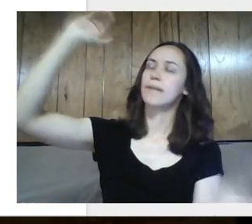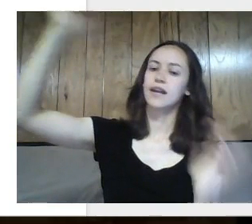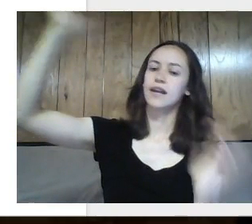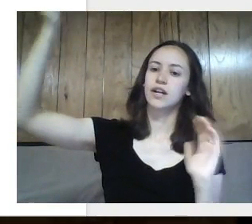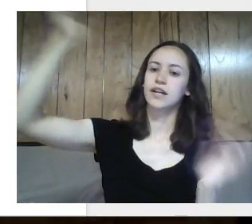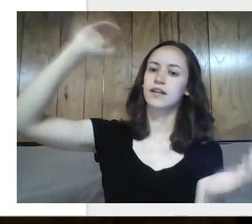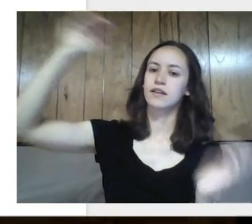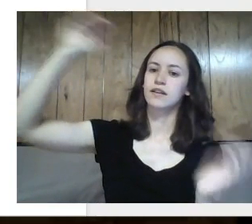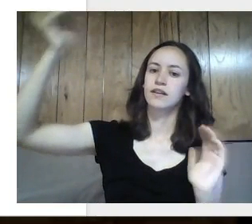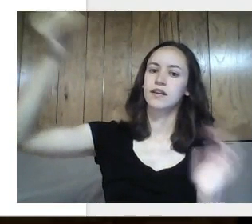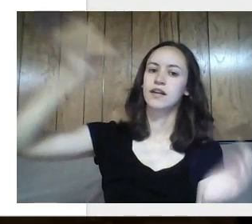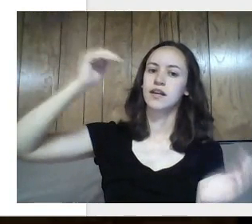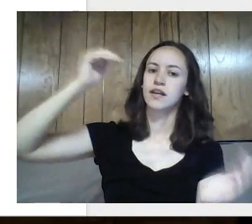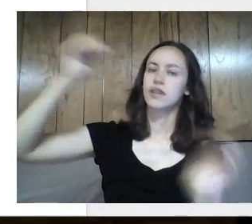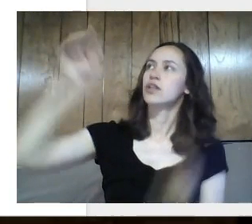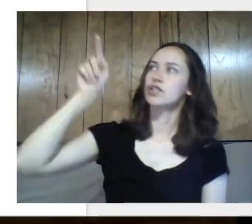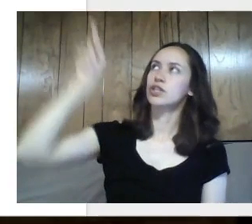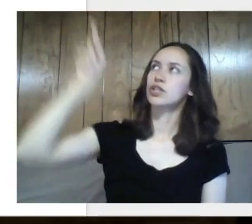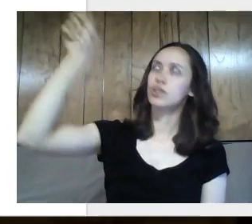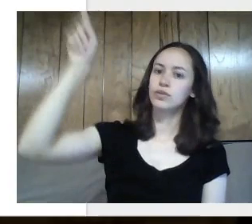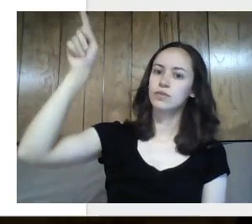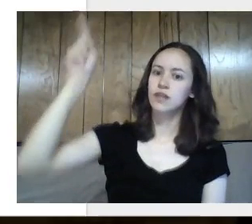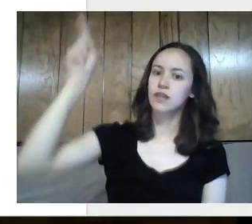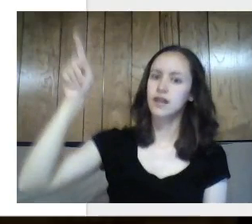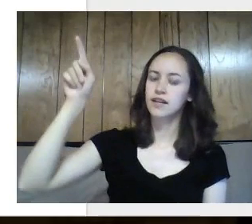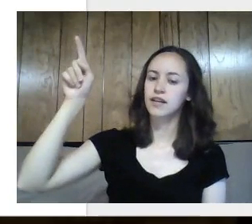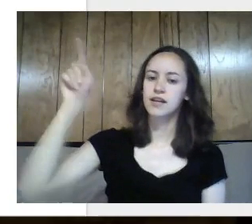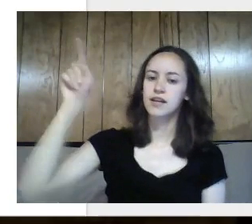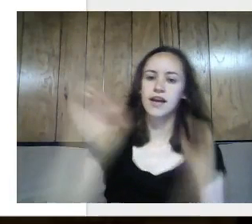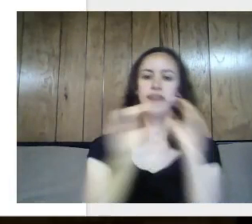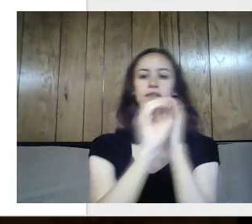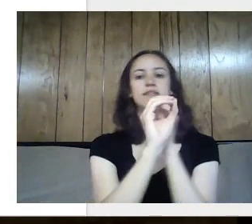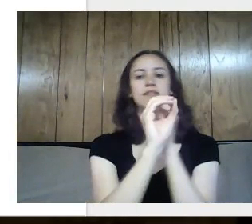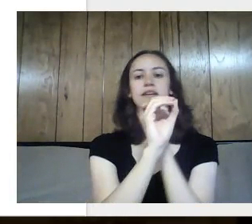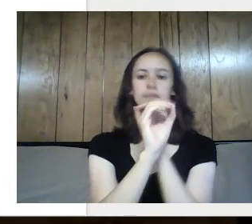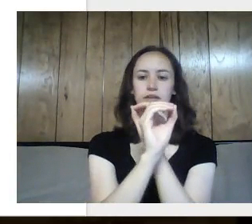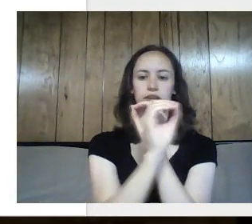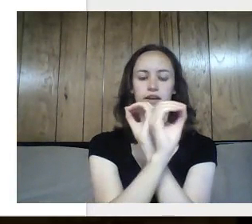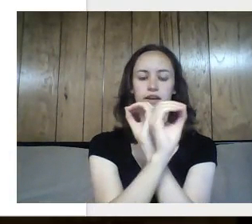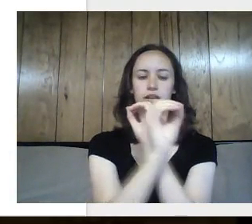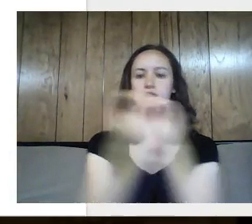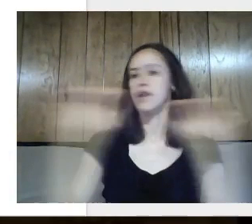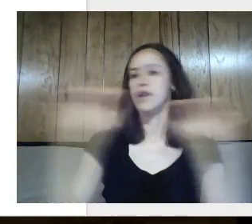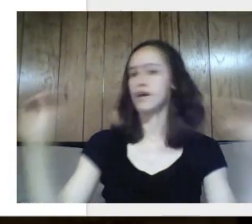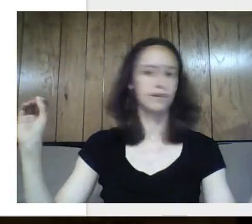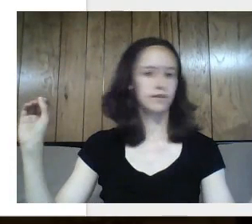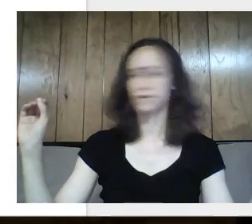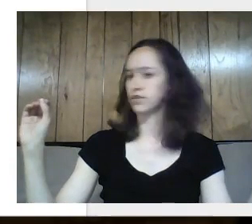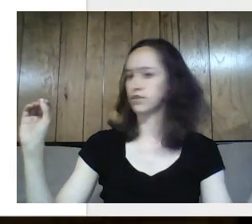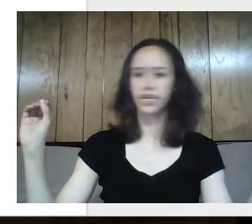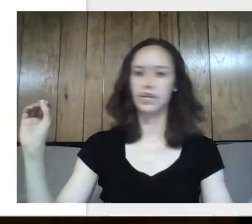we're comparing to you, God. And then we say in the middle there,